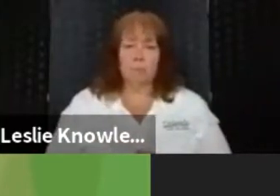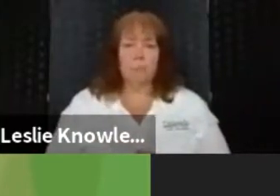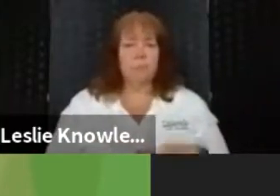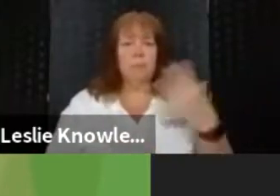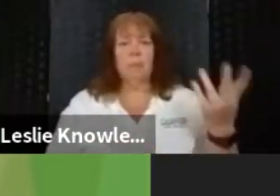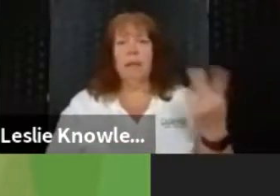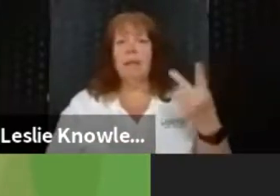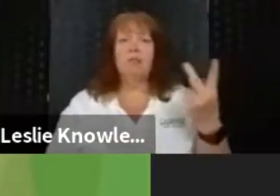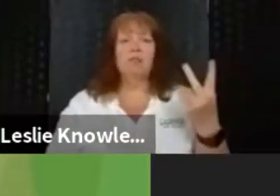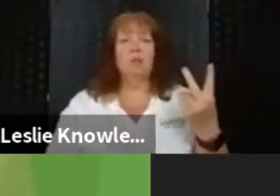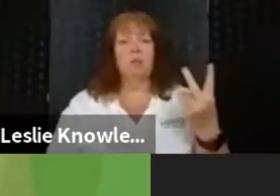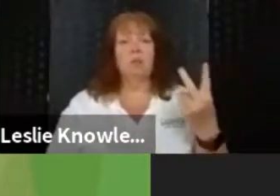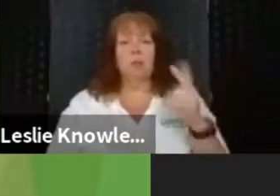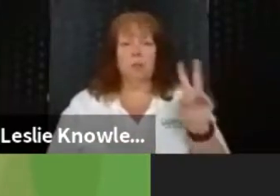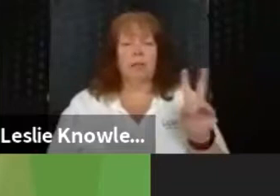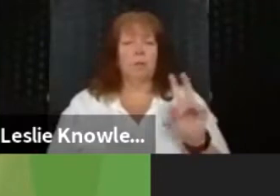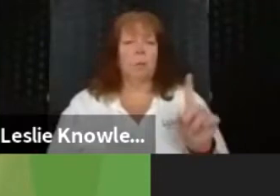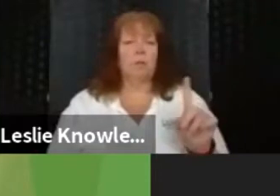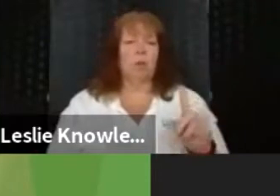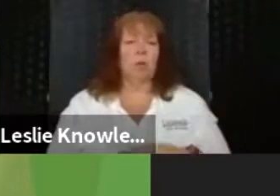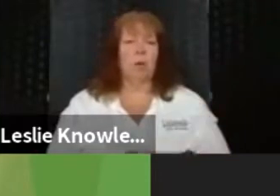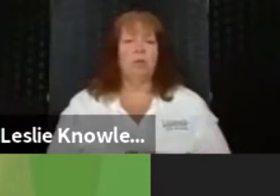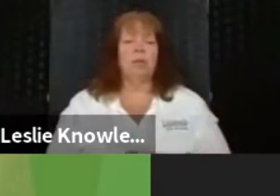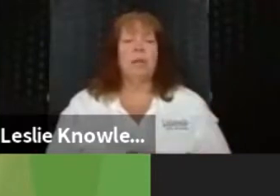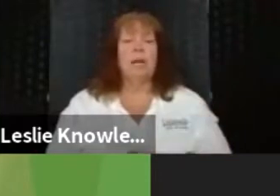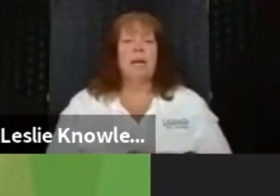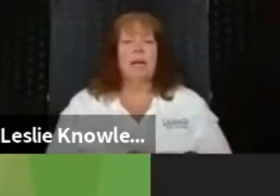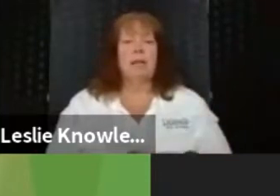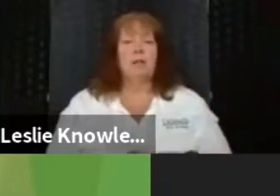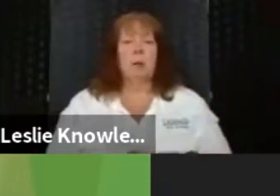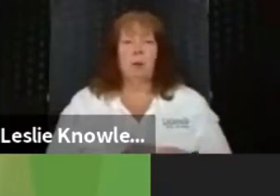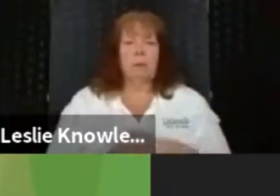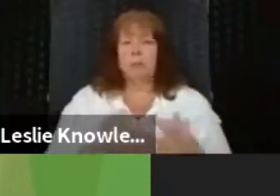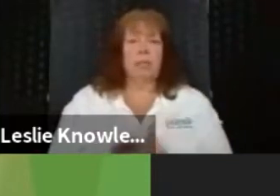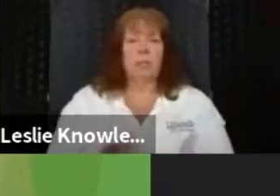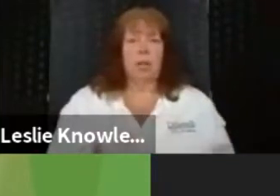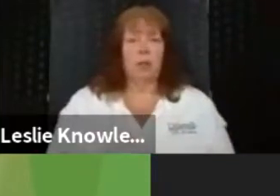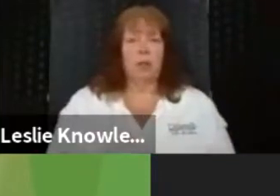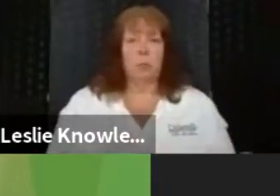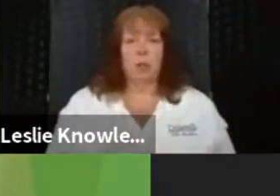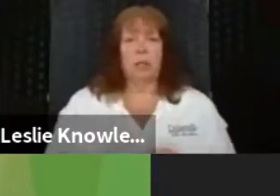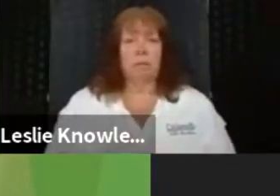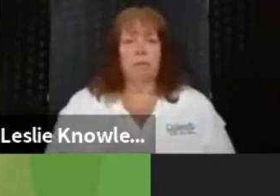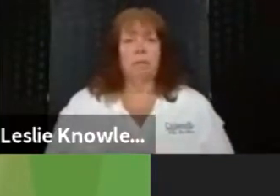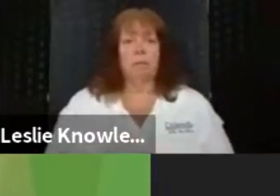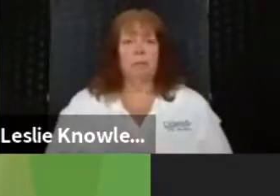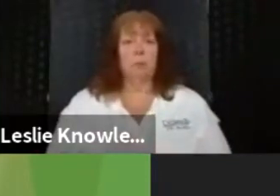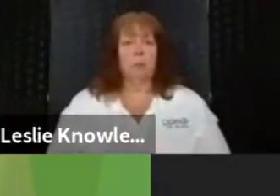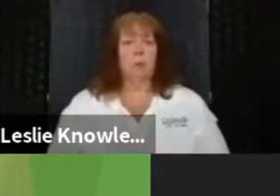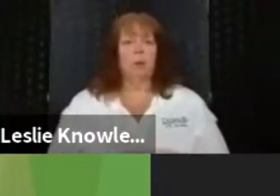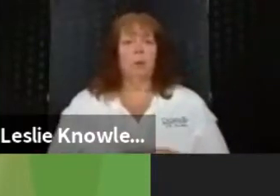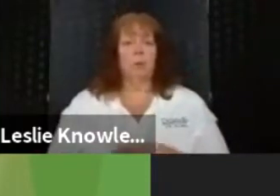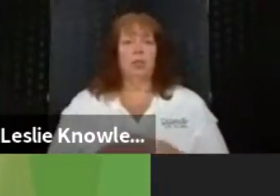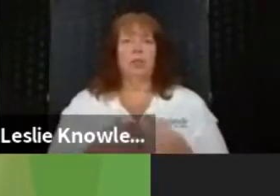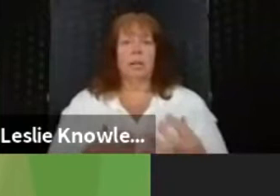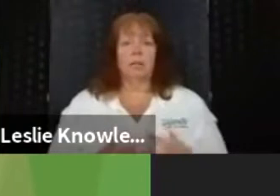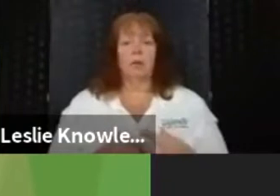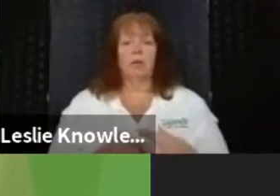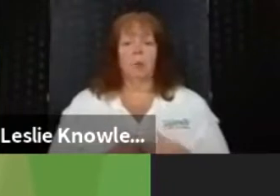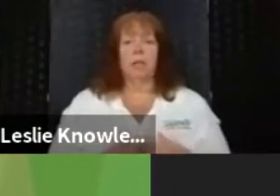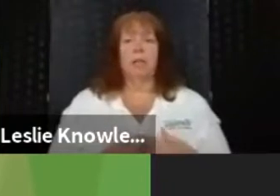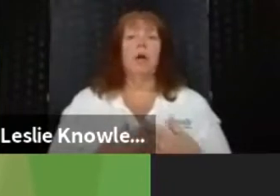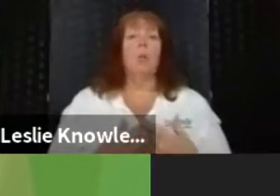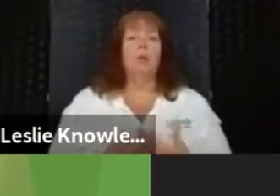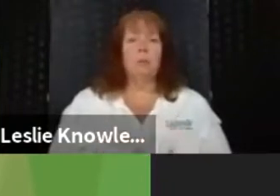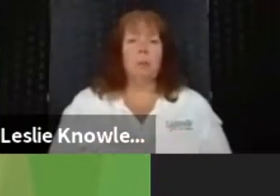work. And that is that's one of our goals in this program, is to get you out there, get you working. That's what we want. We want you to get out there